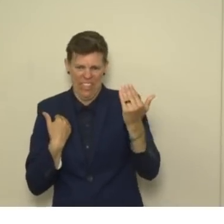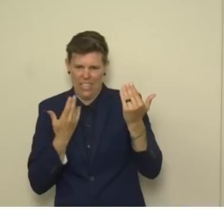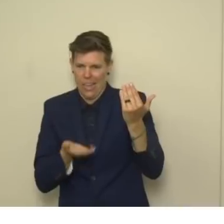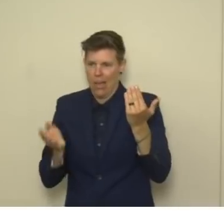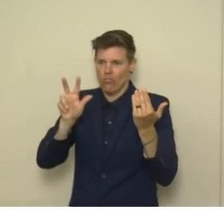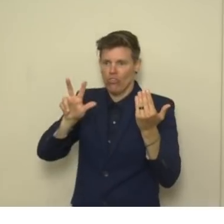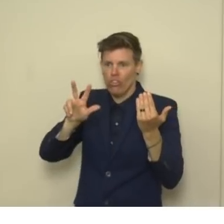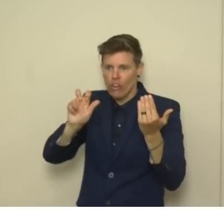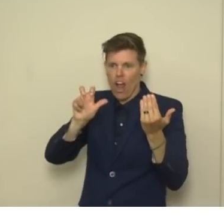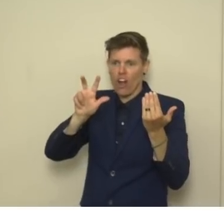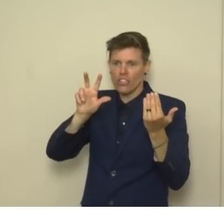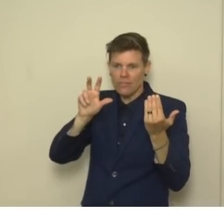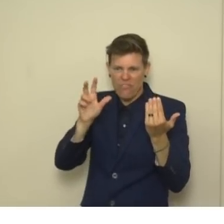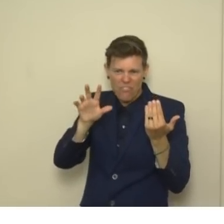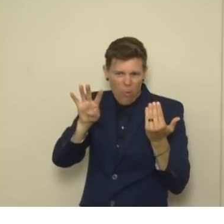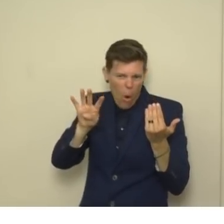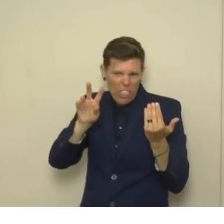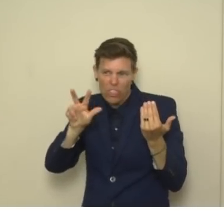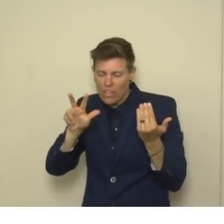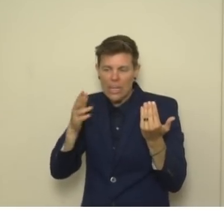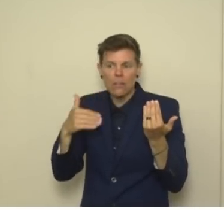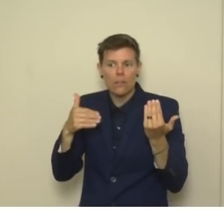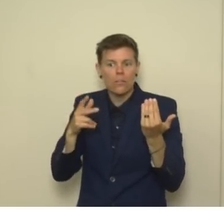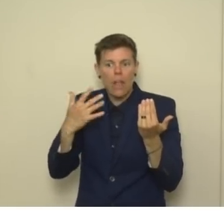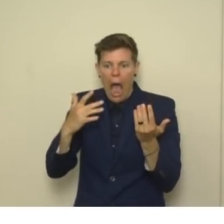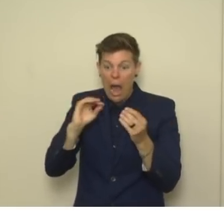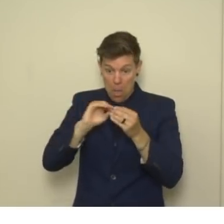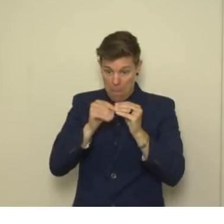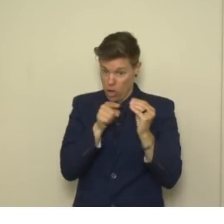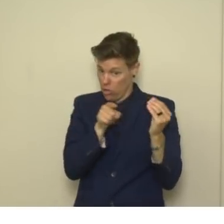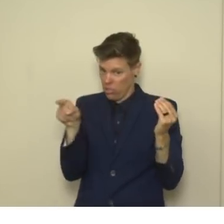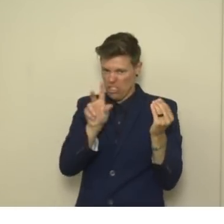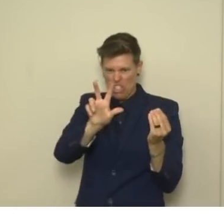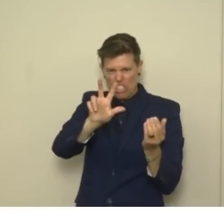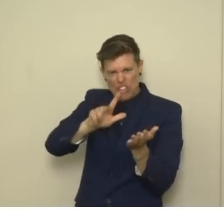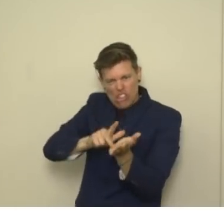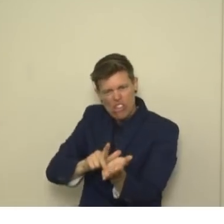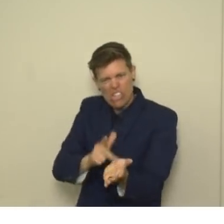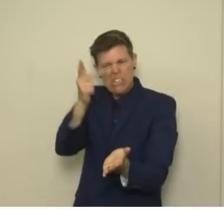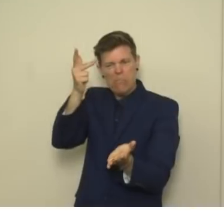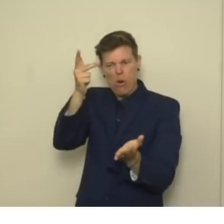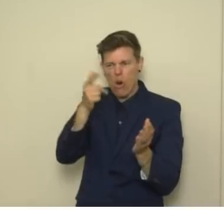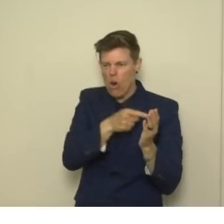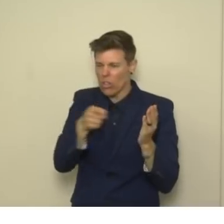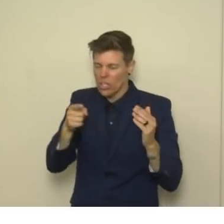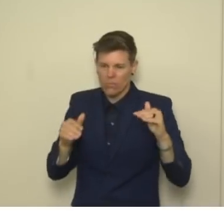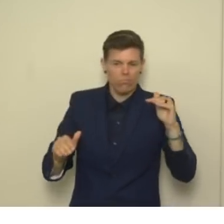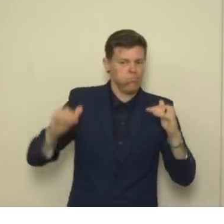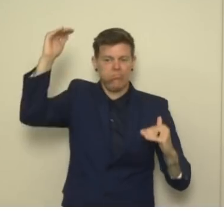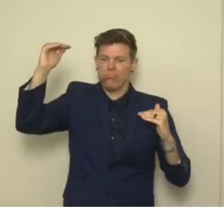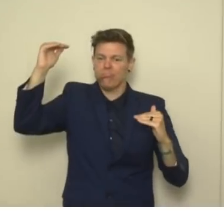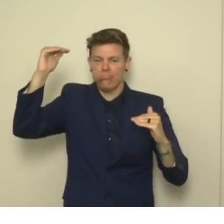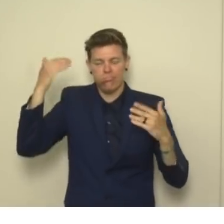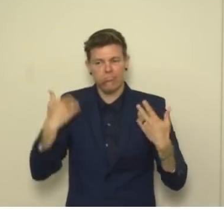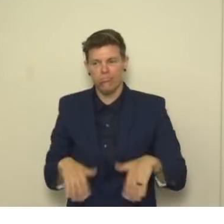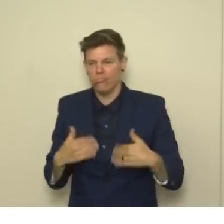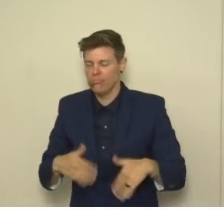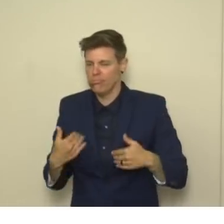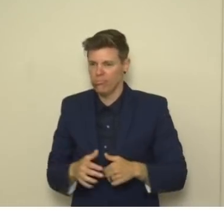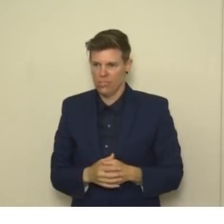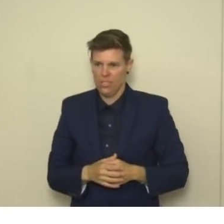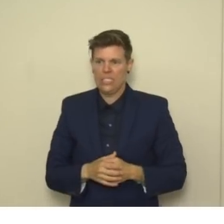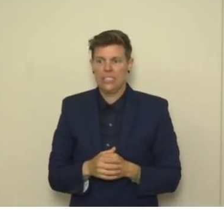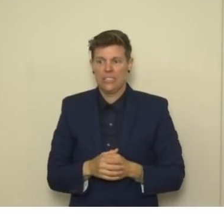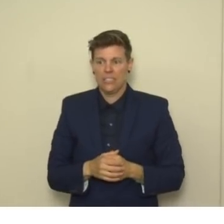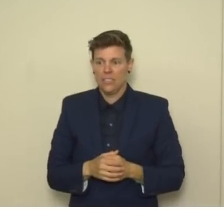tripling of the number of daily cases in the state, putting us in the zone that is the worst we've